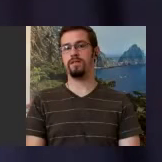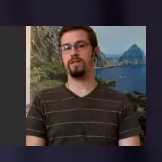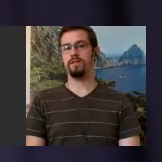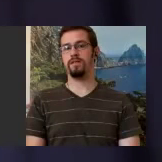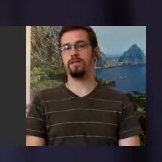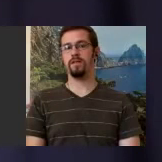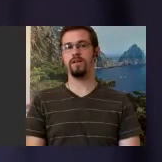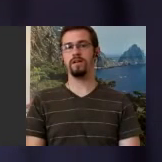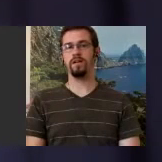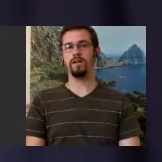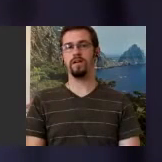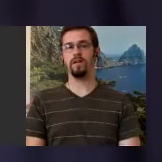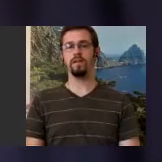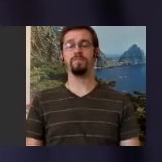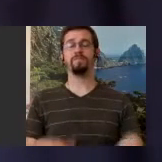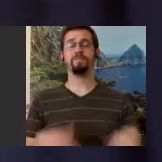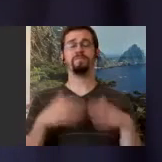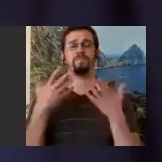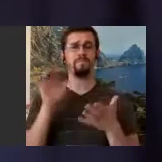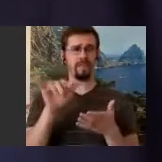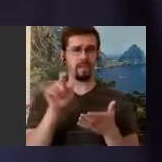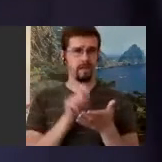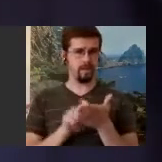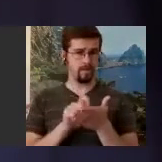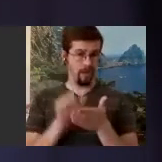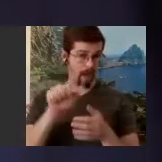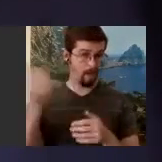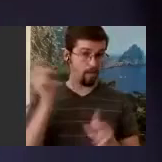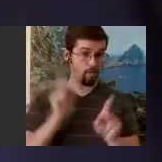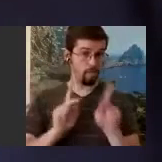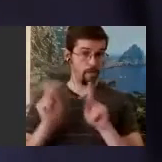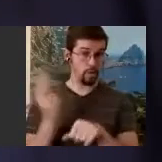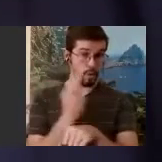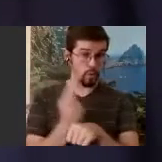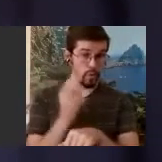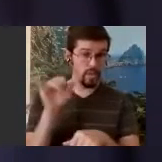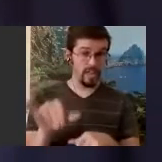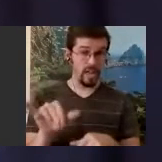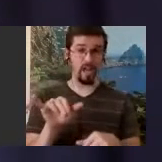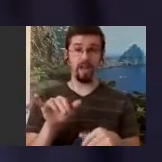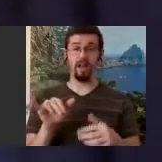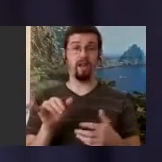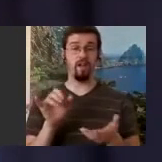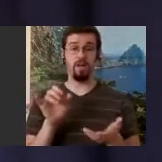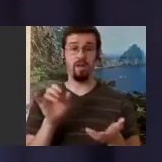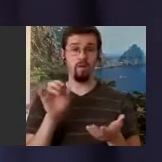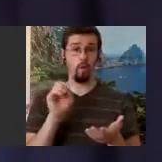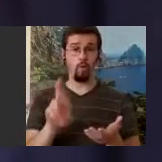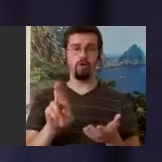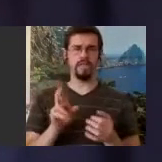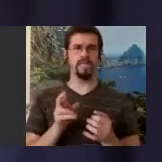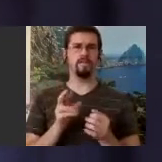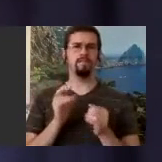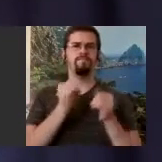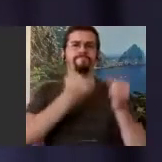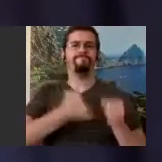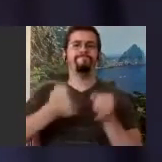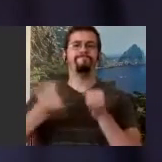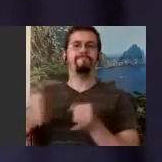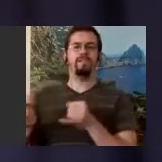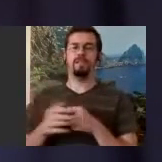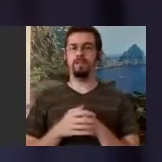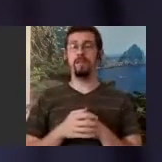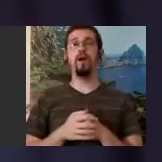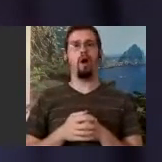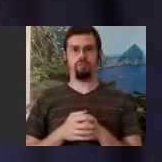So does this notation, is it used by other people? Do you know who uses it? Or is it just very individual? It is